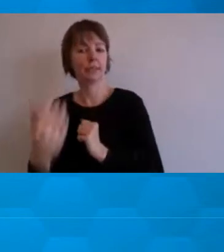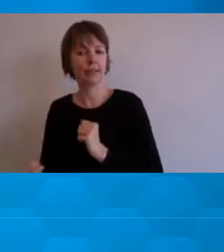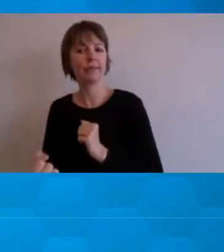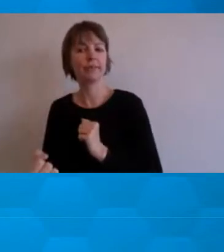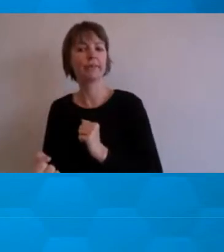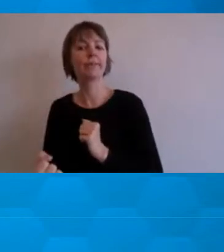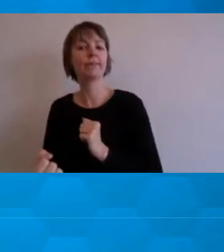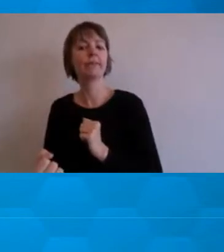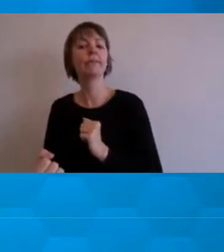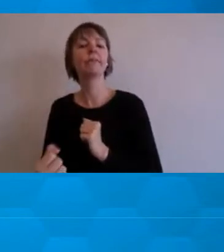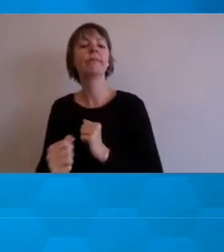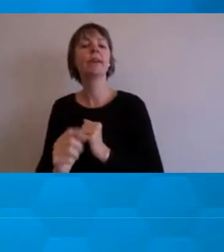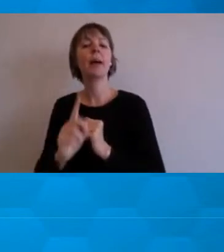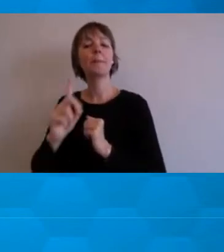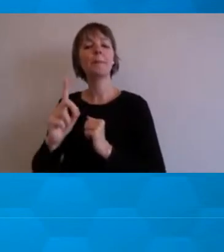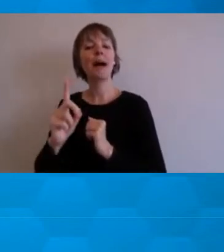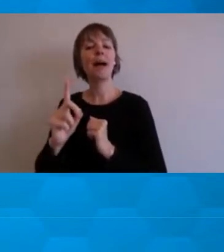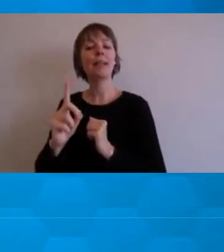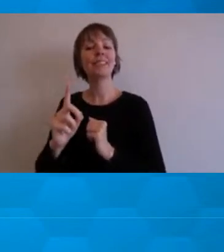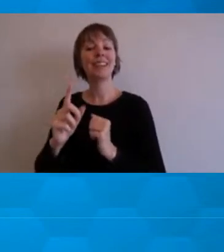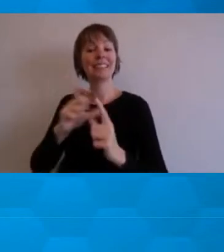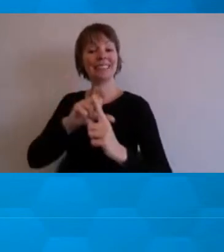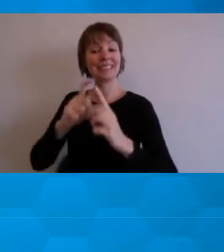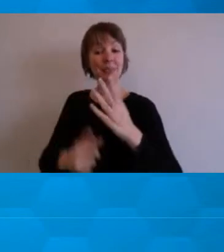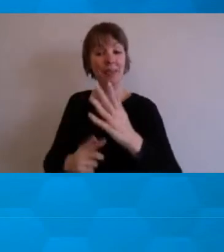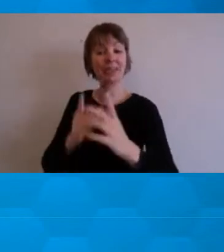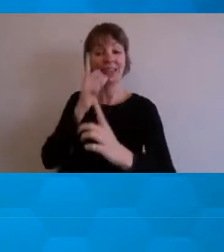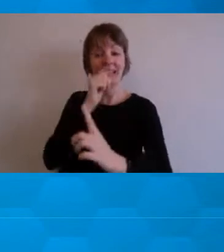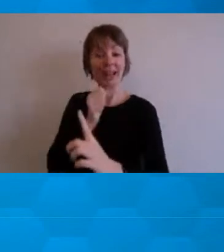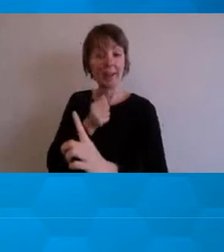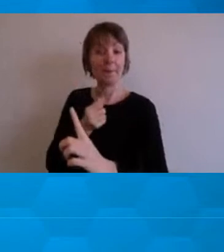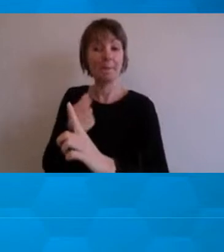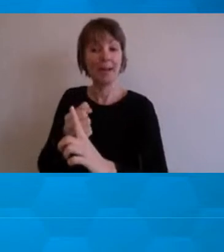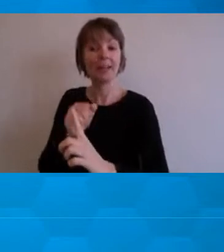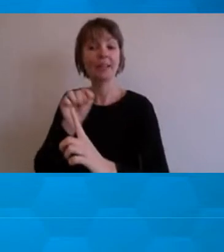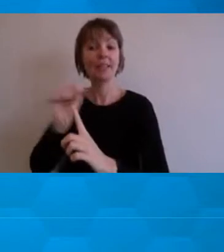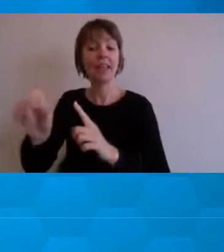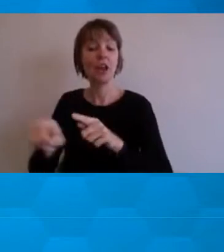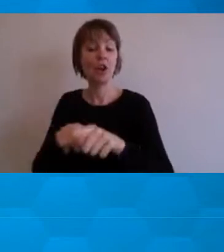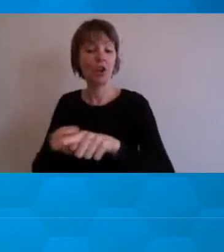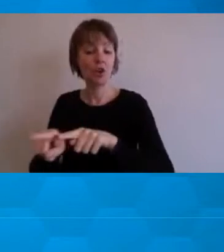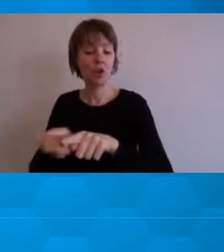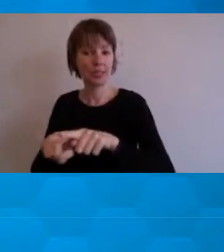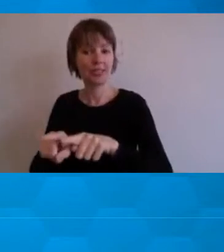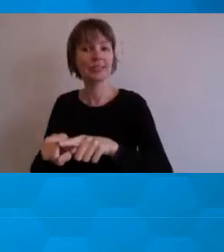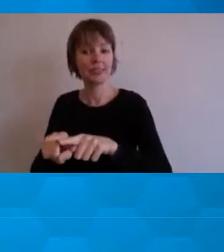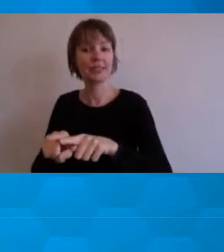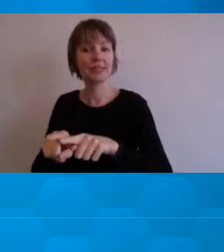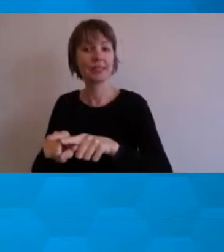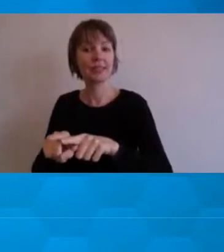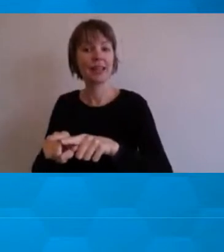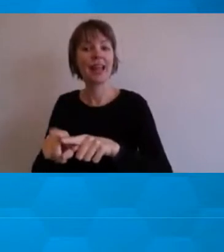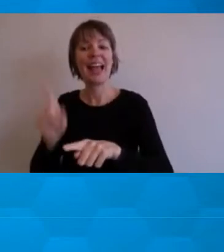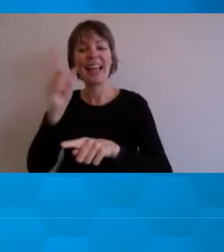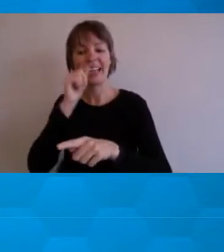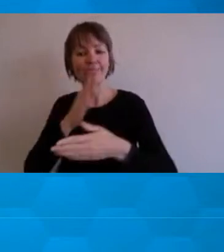disability that affects learning, it can inhibit not just their uptake, but like I said, showing what they know.